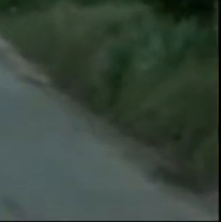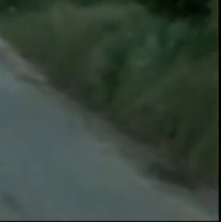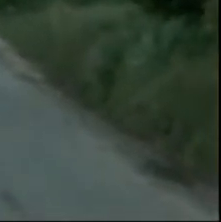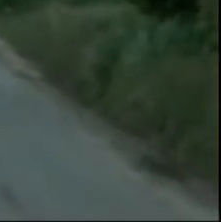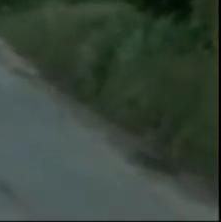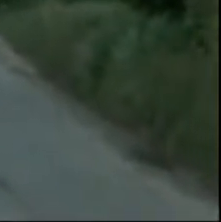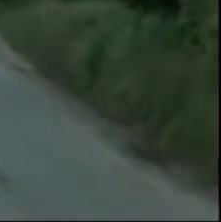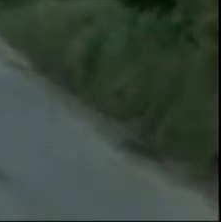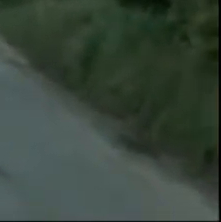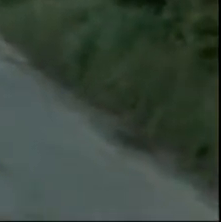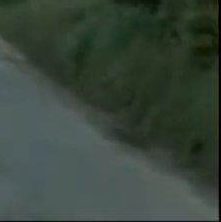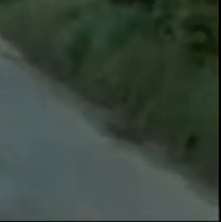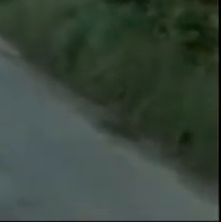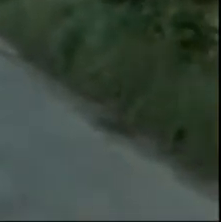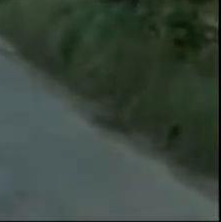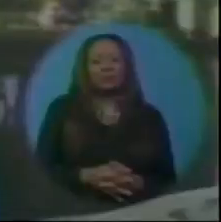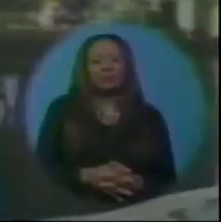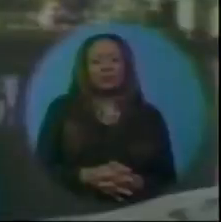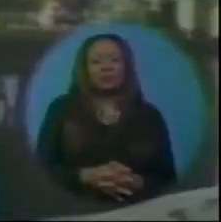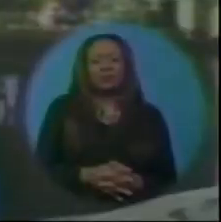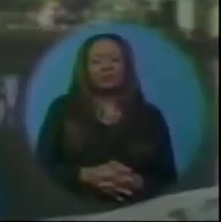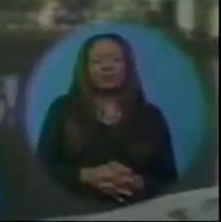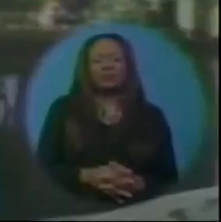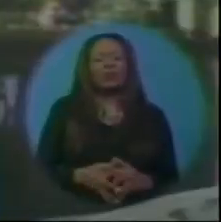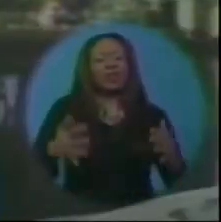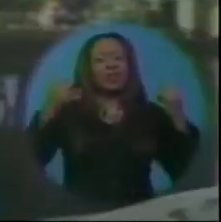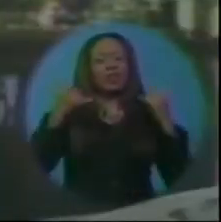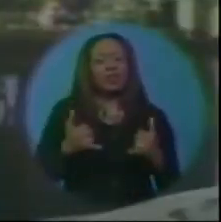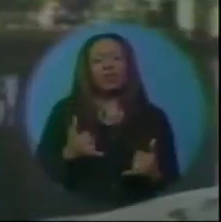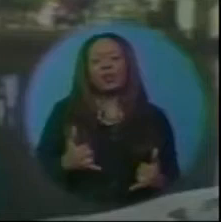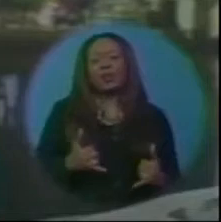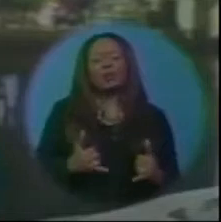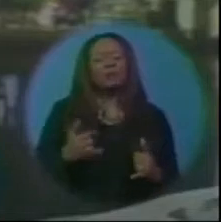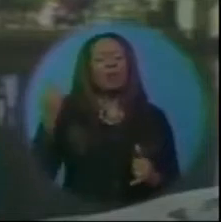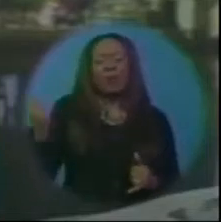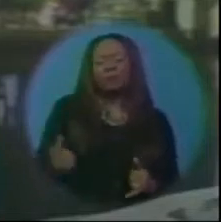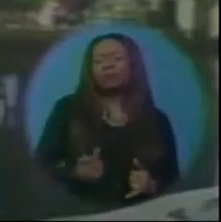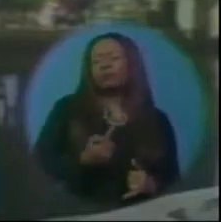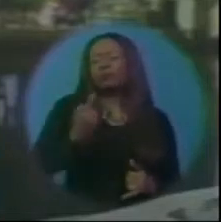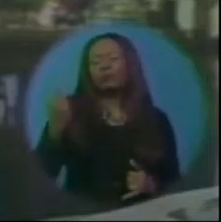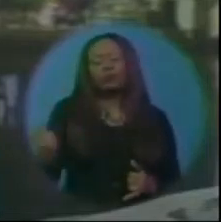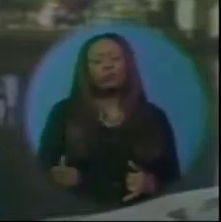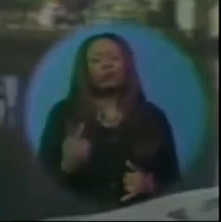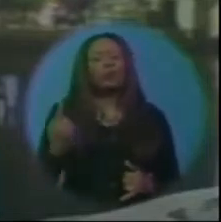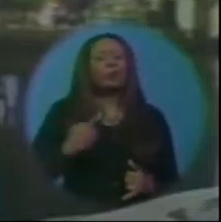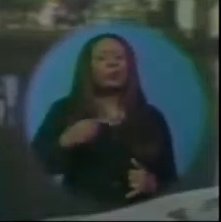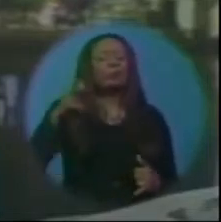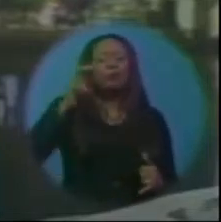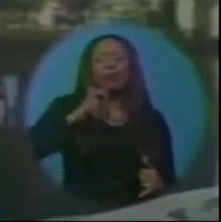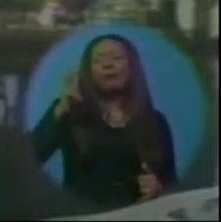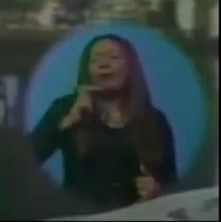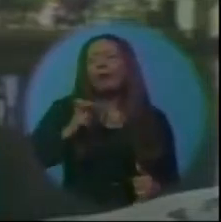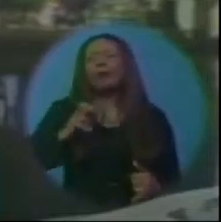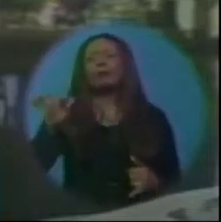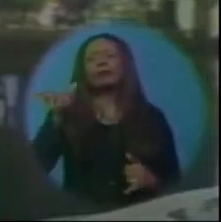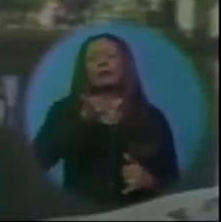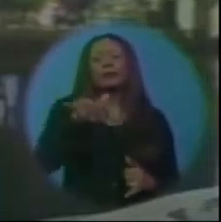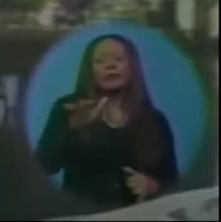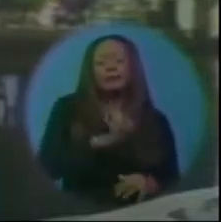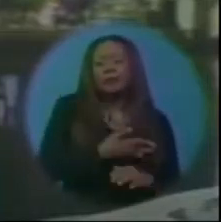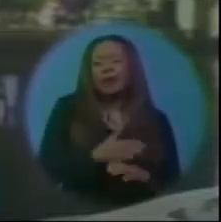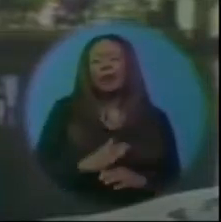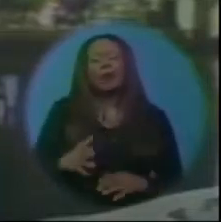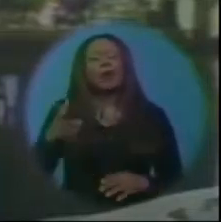Broom, CBC News. Thanks, Ryan. Well, time after time, we're bombarded by some song or dance